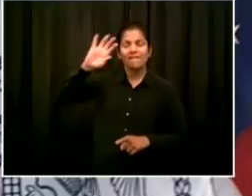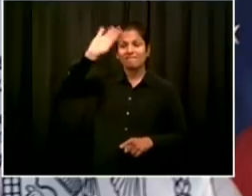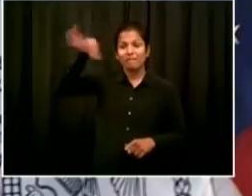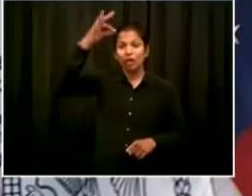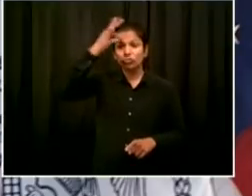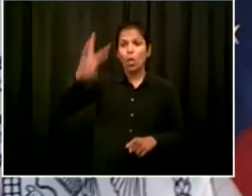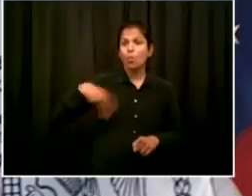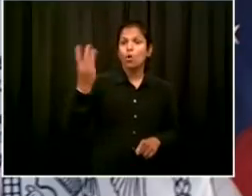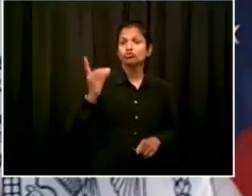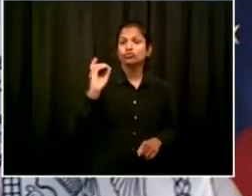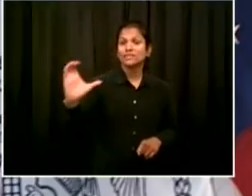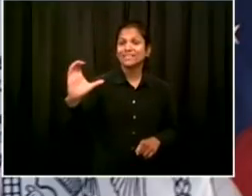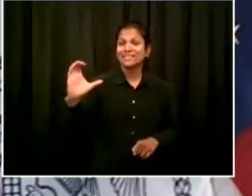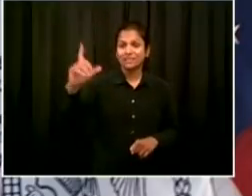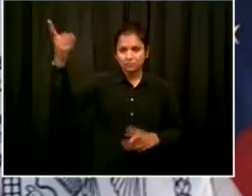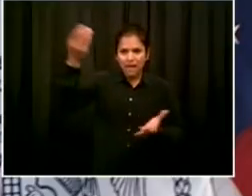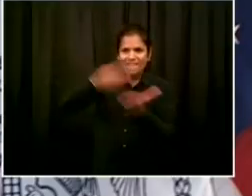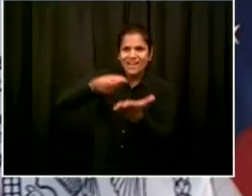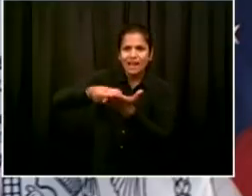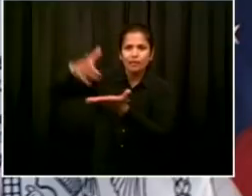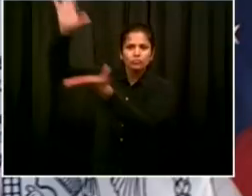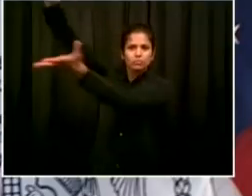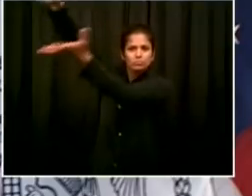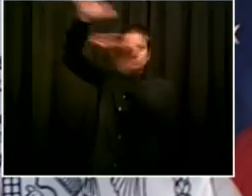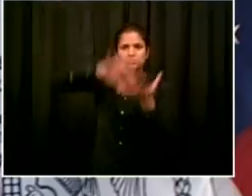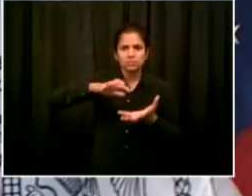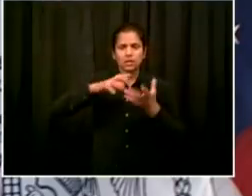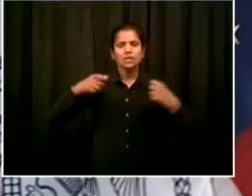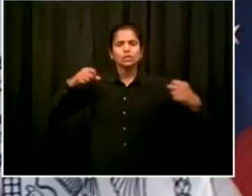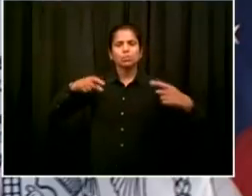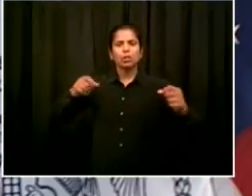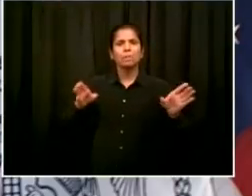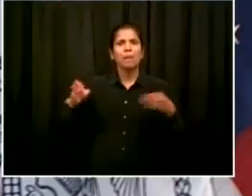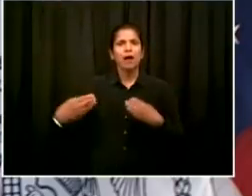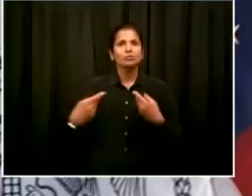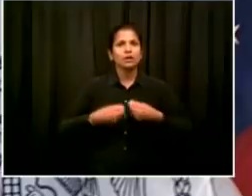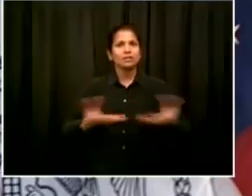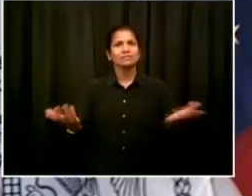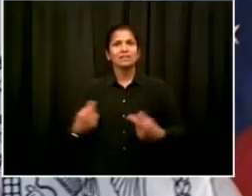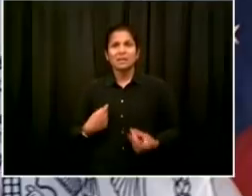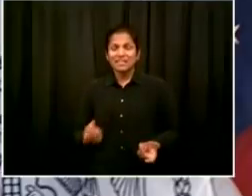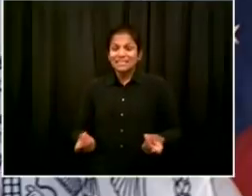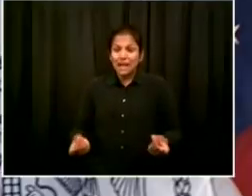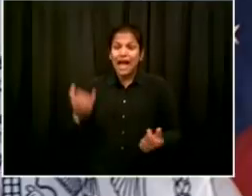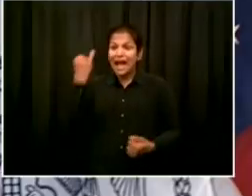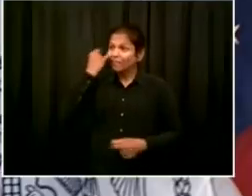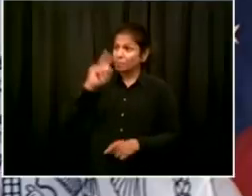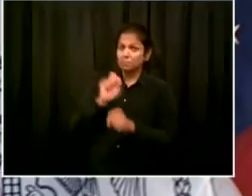change everything for all of us. Next, we have Sydney from the Staten Island Advance.